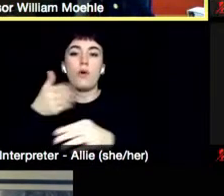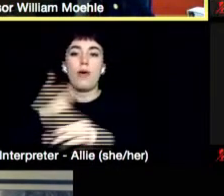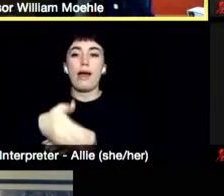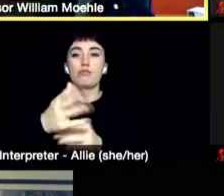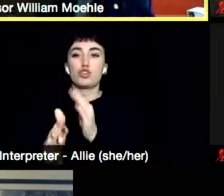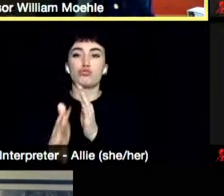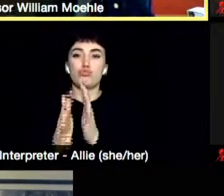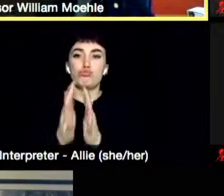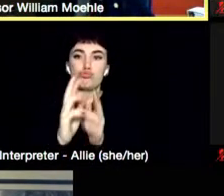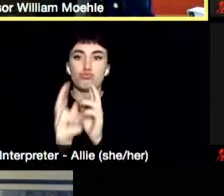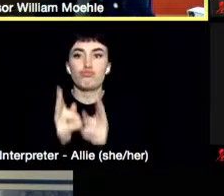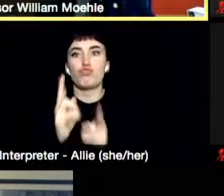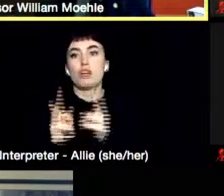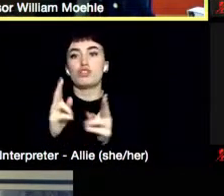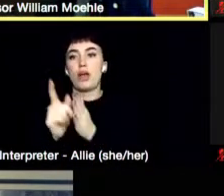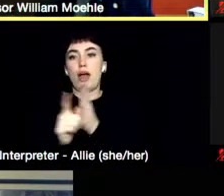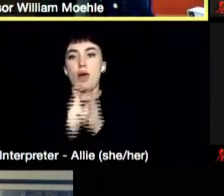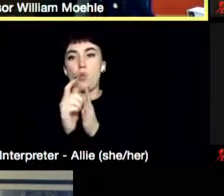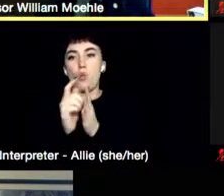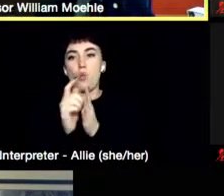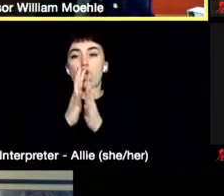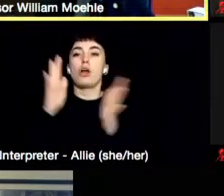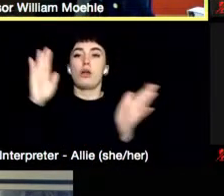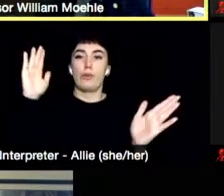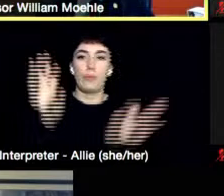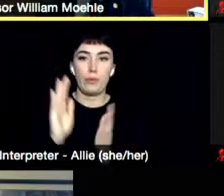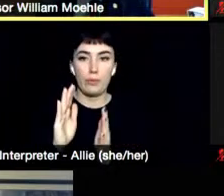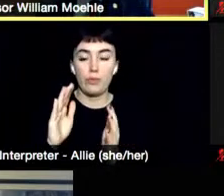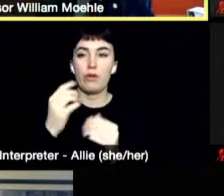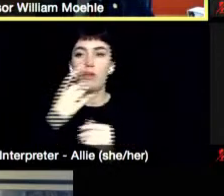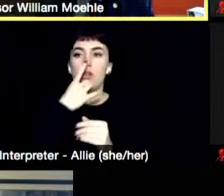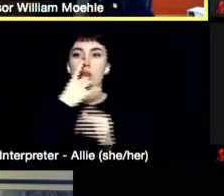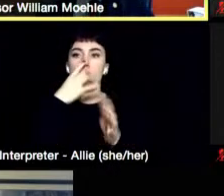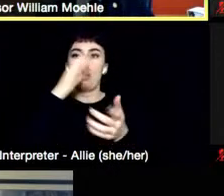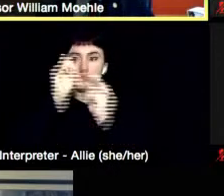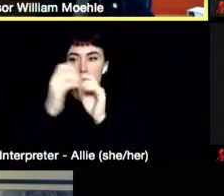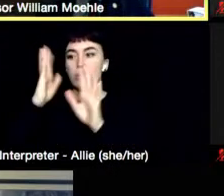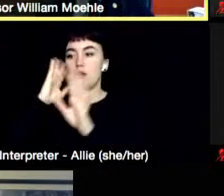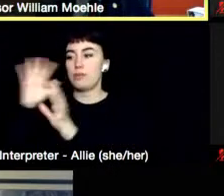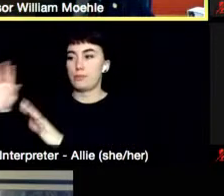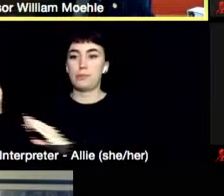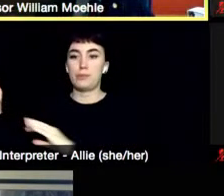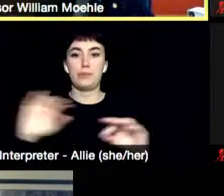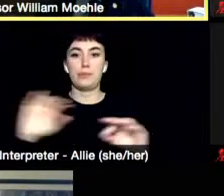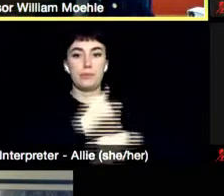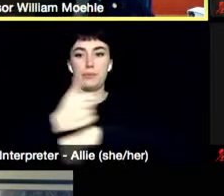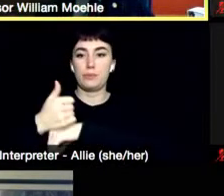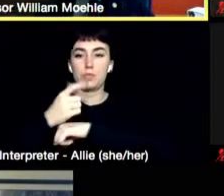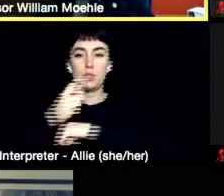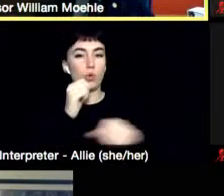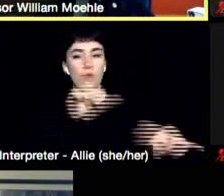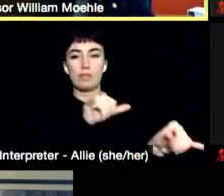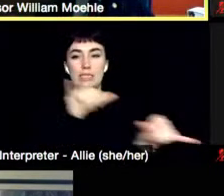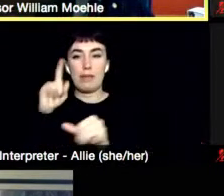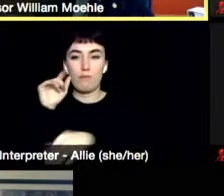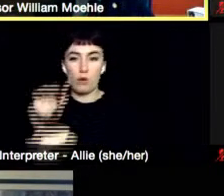and the like, which you don't have to the same extent for night work. So your